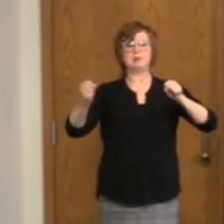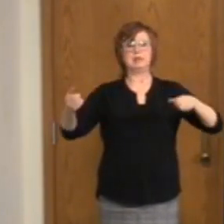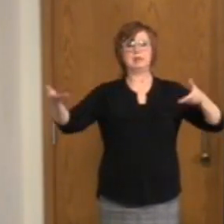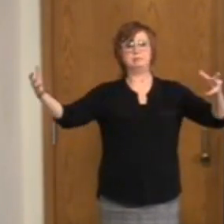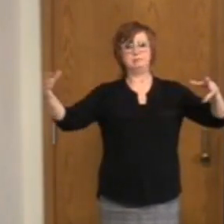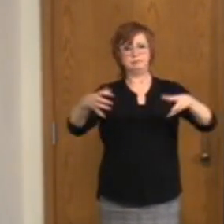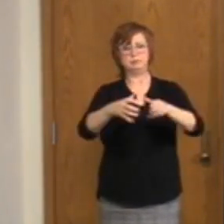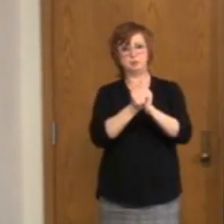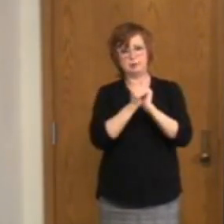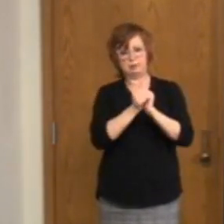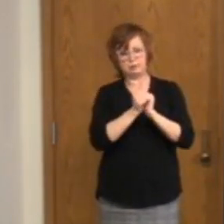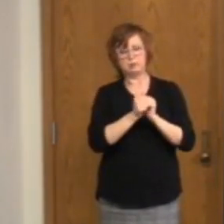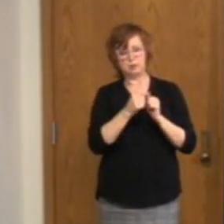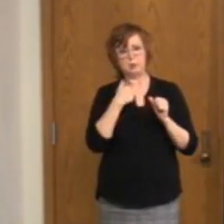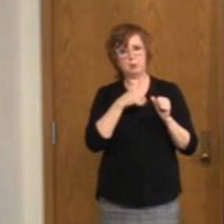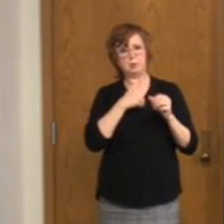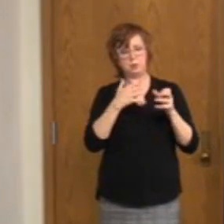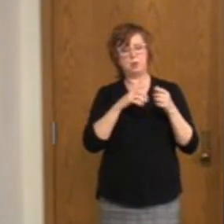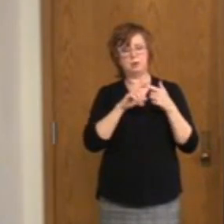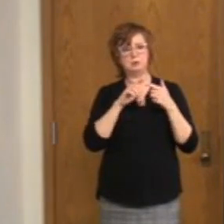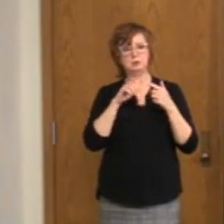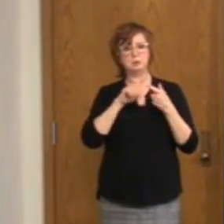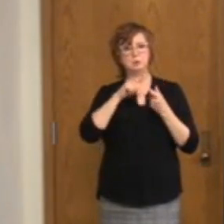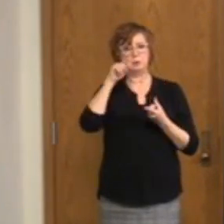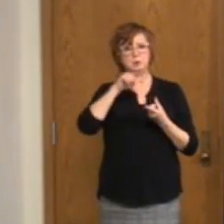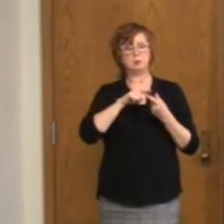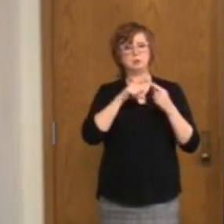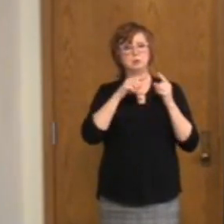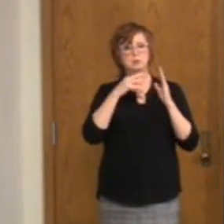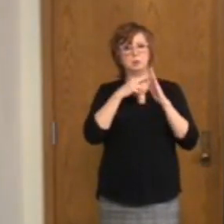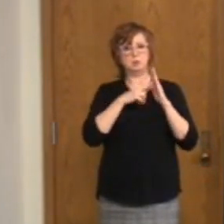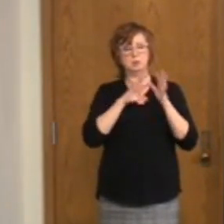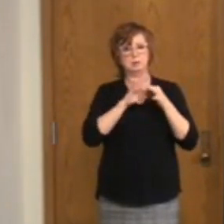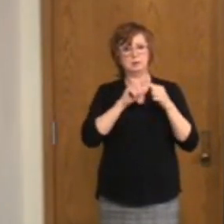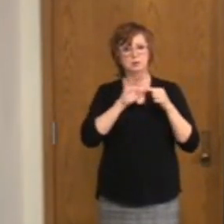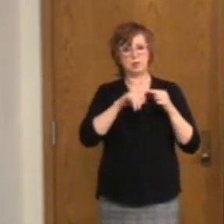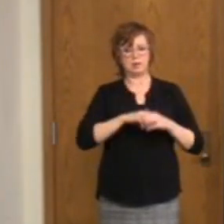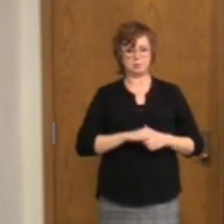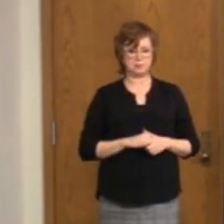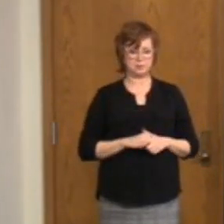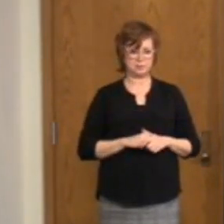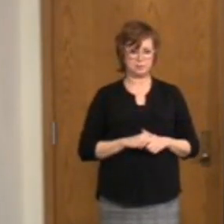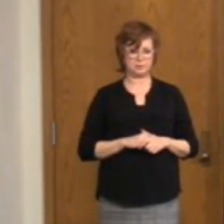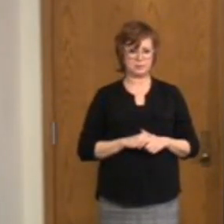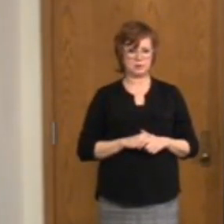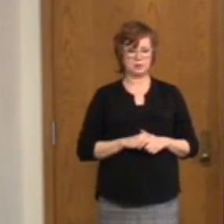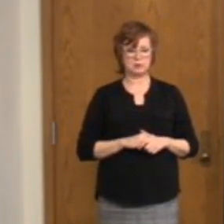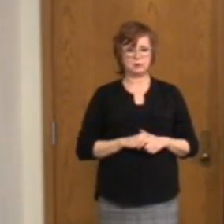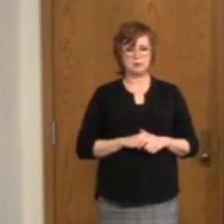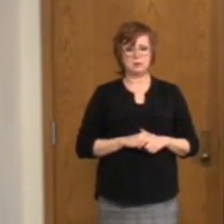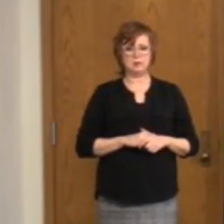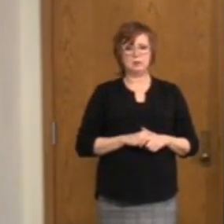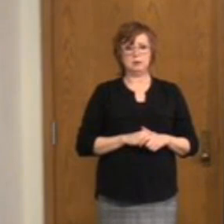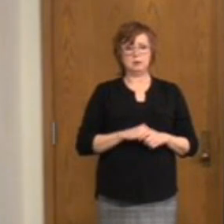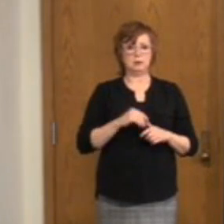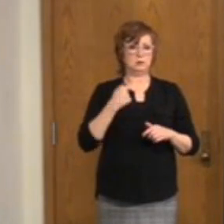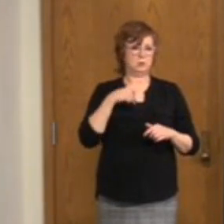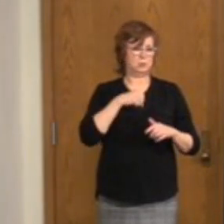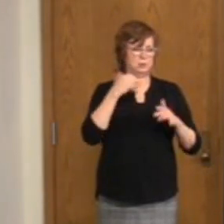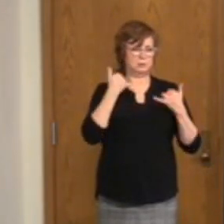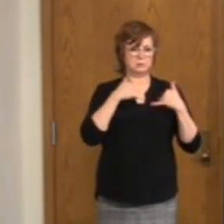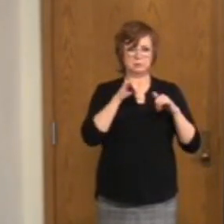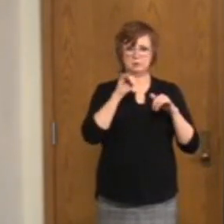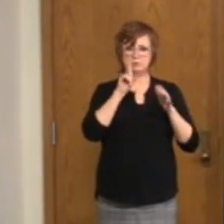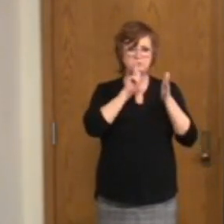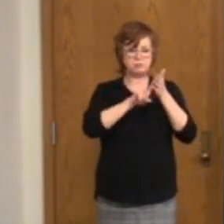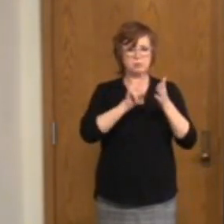situation that we're in, facing some of the variants, and Dr. Shahab had spoken to some of the challenges that could bring on the horizon as well,